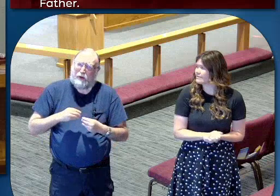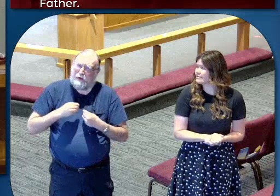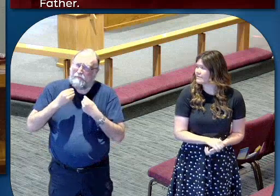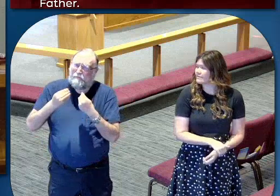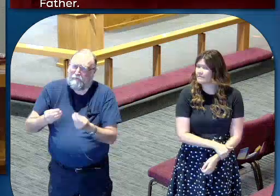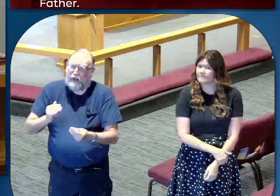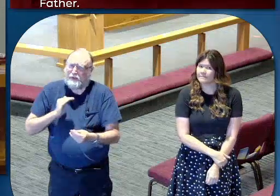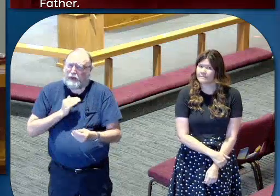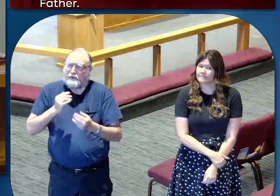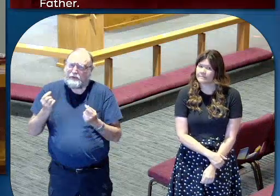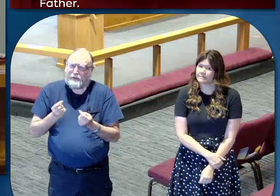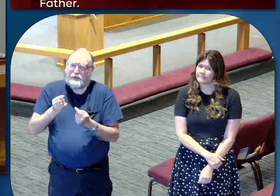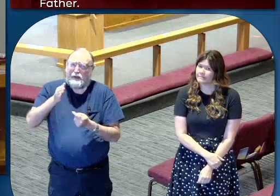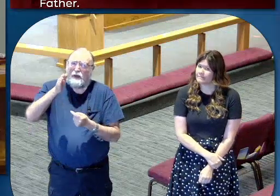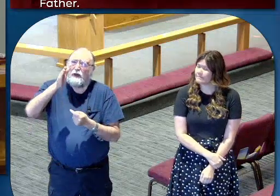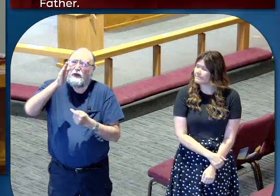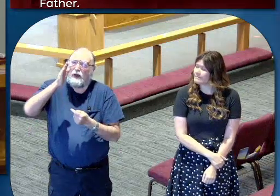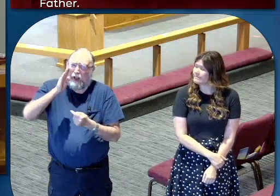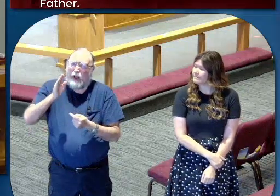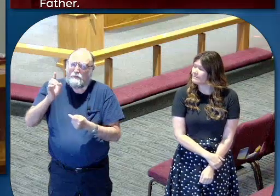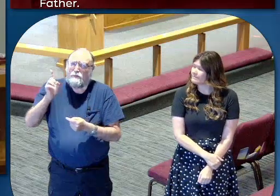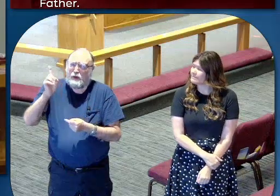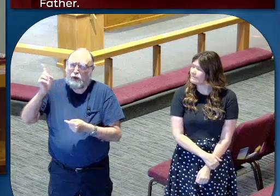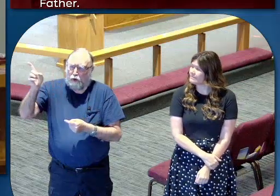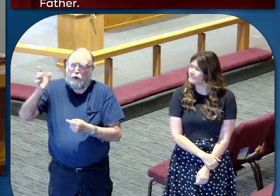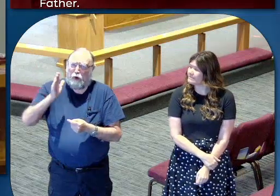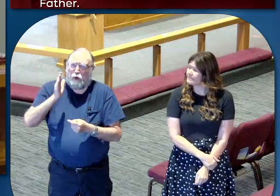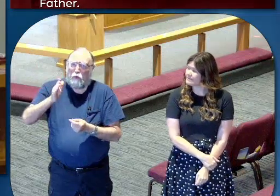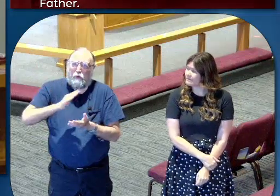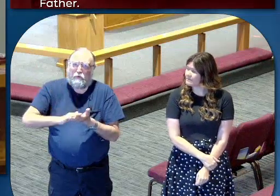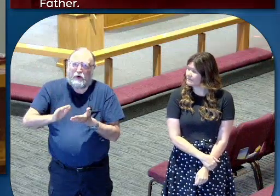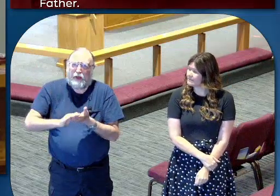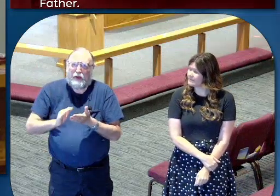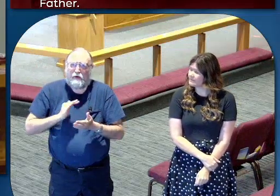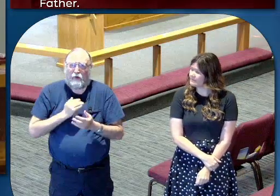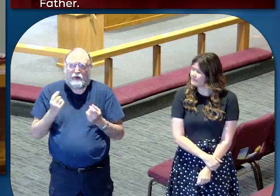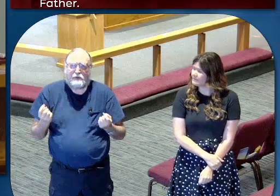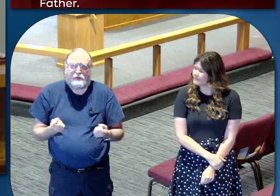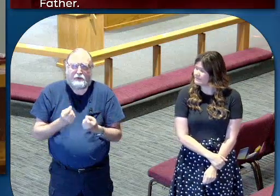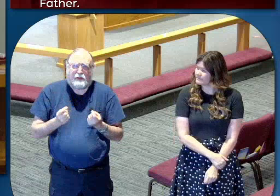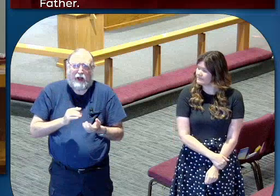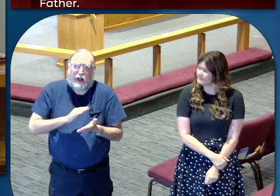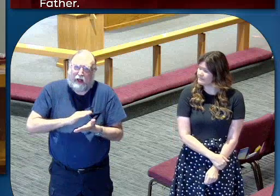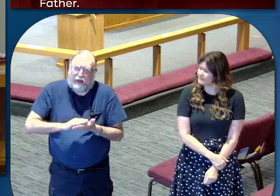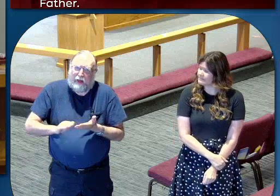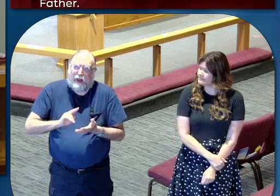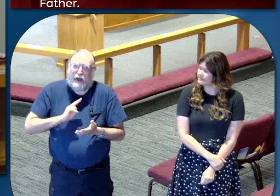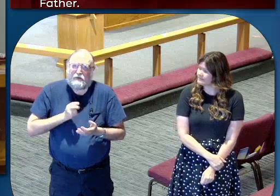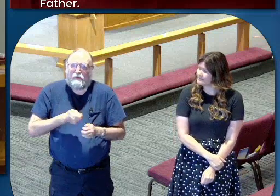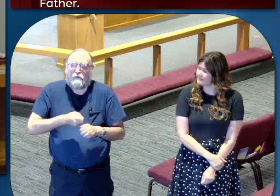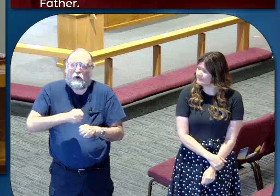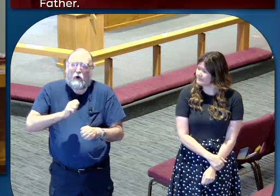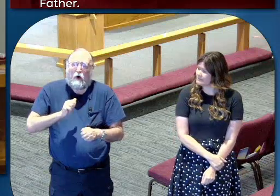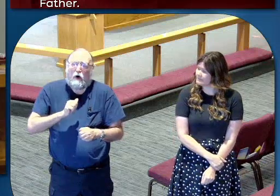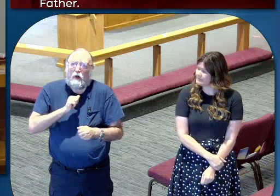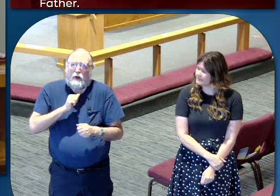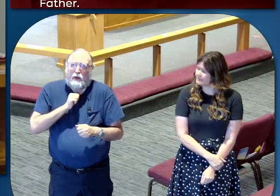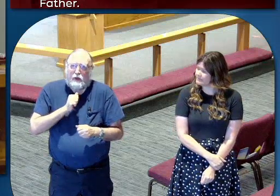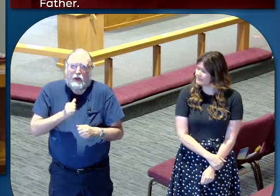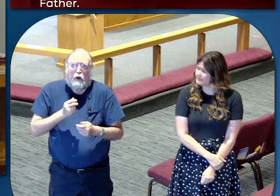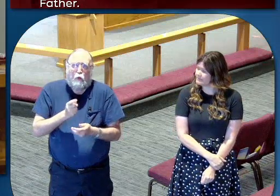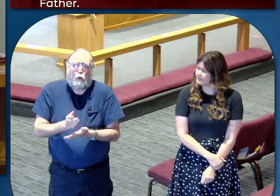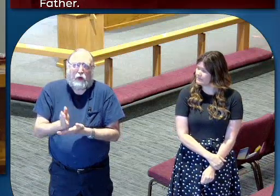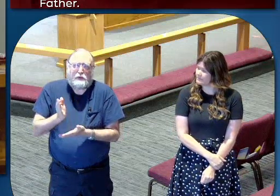sins, God, who is faithful and just, will forgive our sins and cleanse us from all unrighteousness.